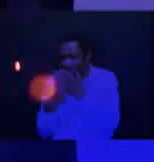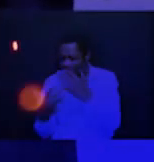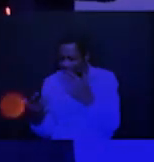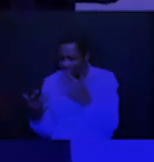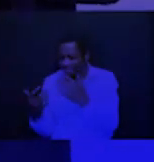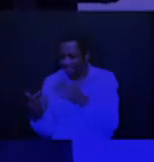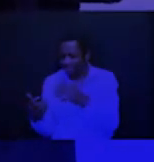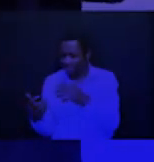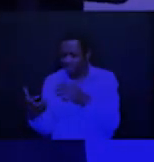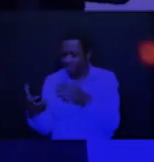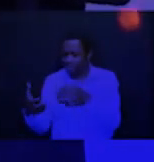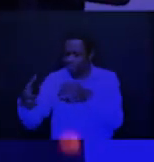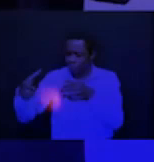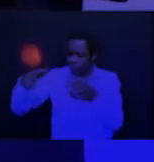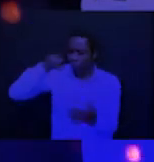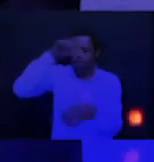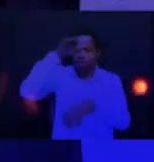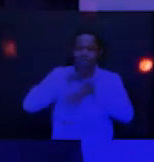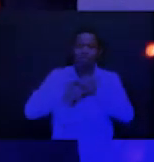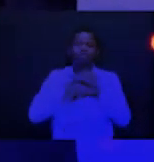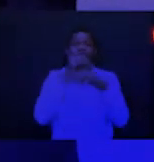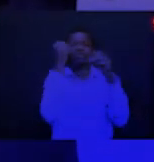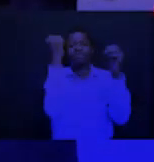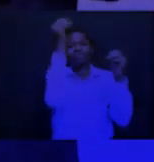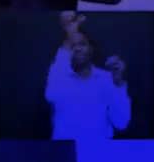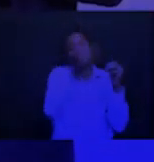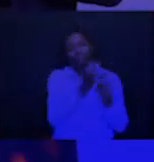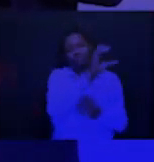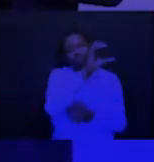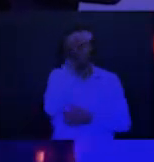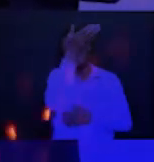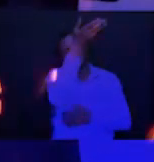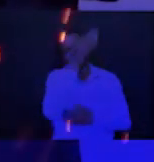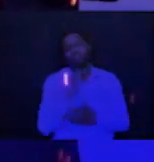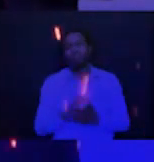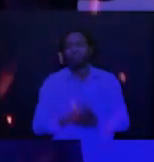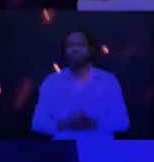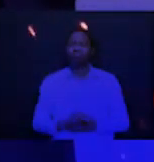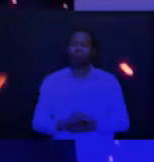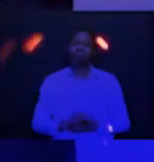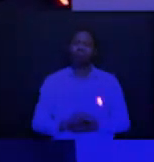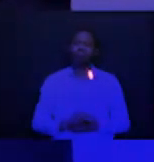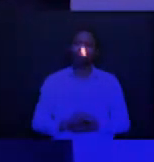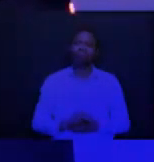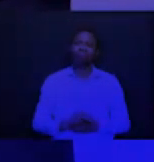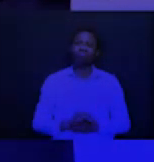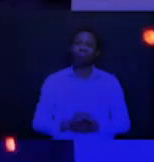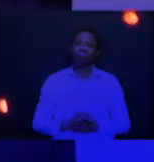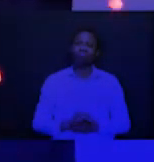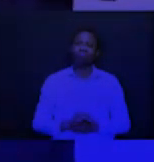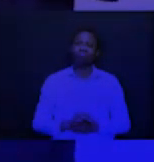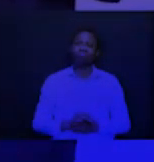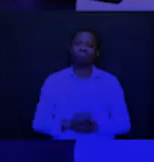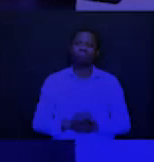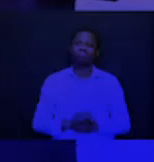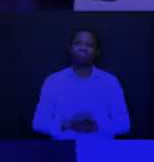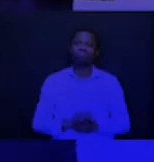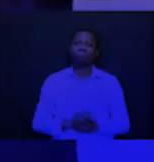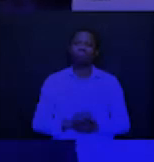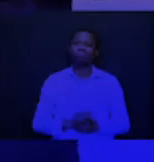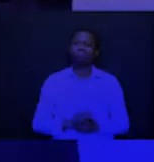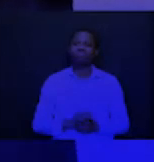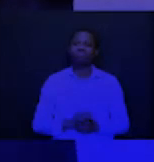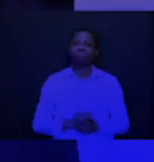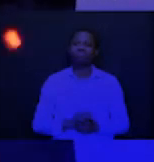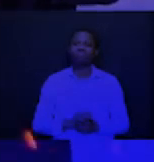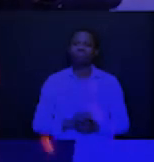onno ene nuoma nyina ntem kra ene se onamase nua no humoja so aye asomdwe na onno ara no